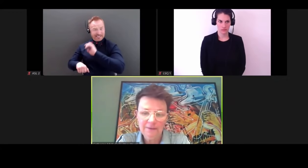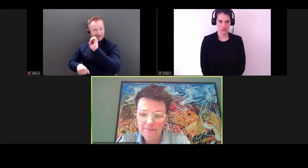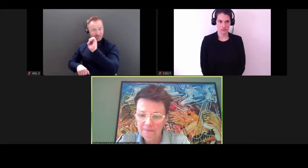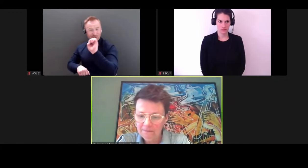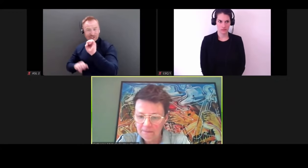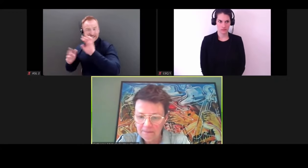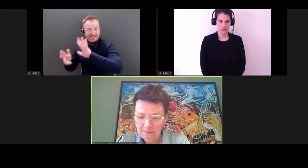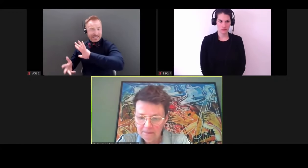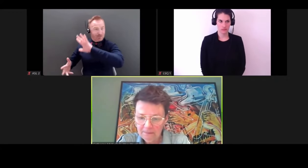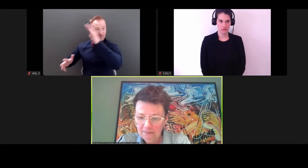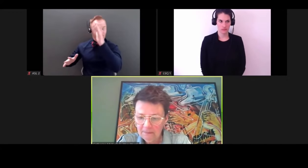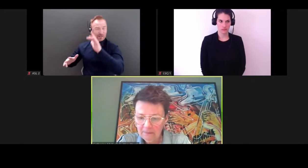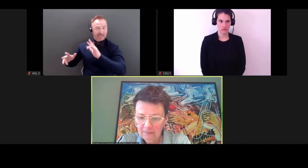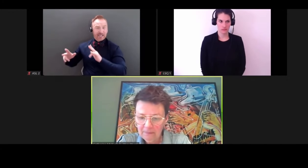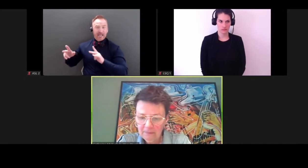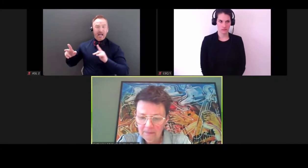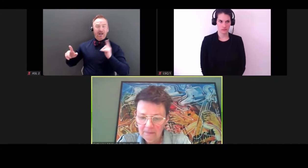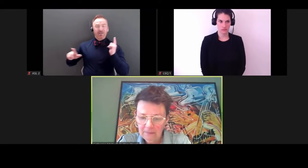city.